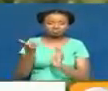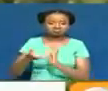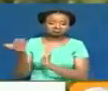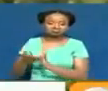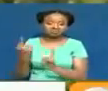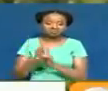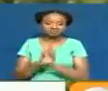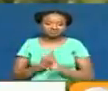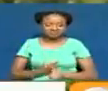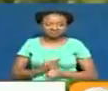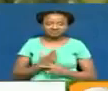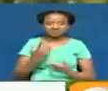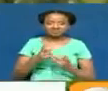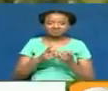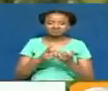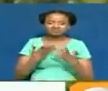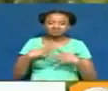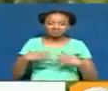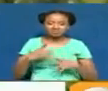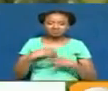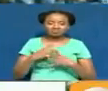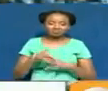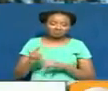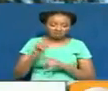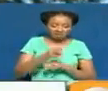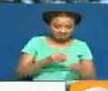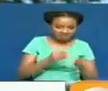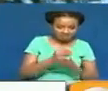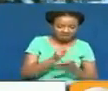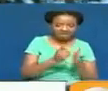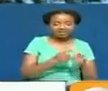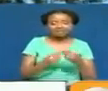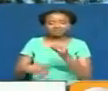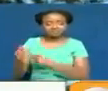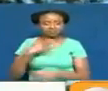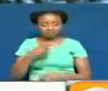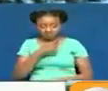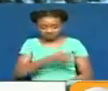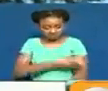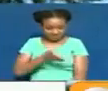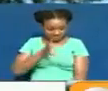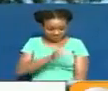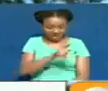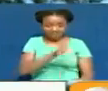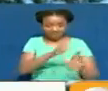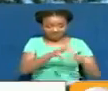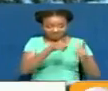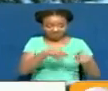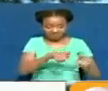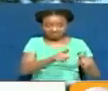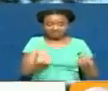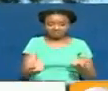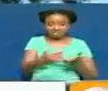who have for a long time exploited potato farmers in the country. We try to empower these farmers to be able to produce as much as they